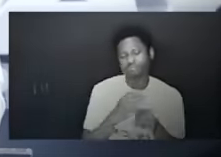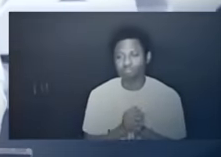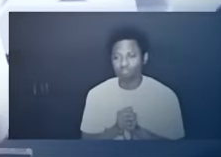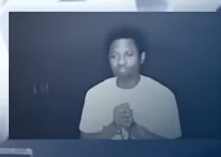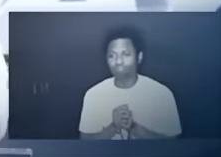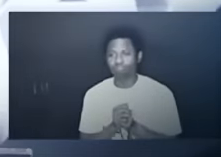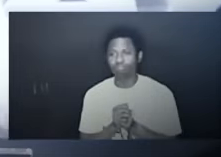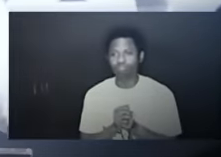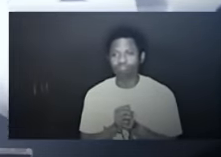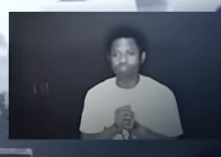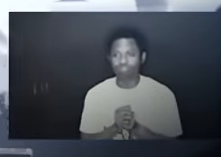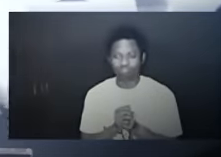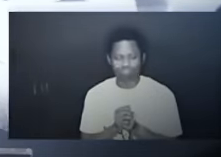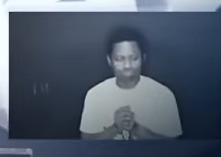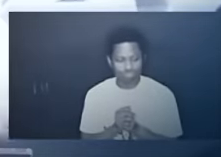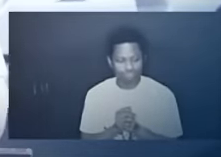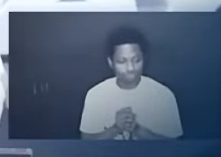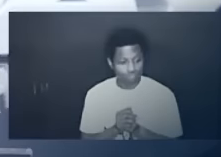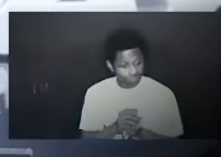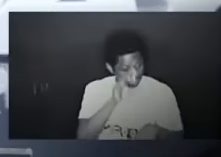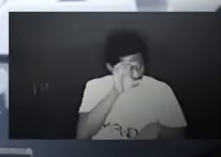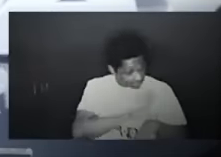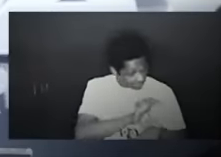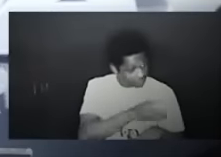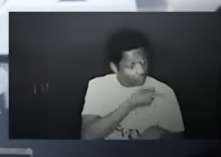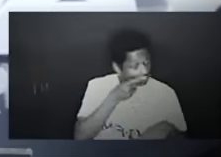Church? Yes, the church in the